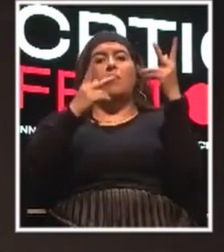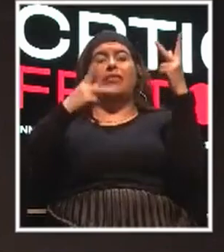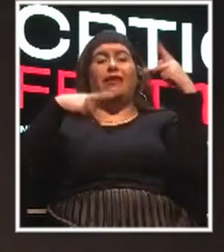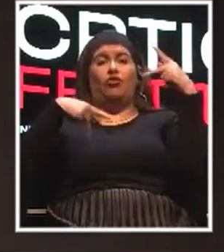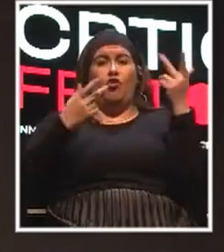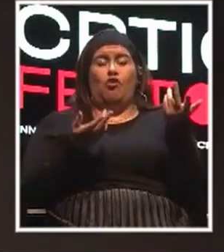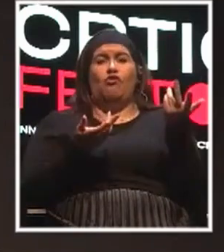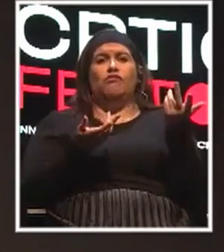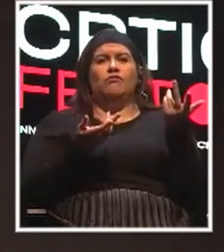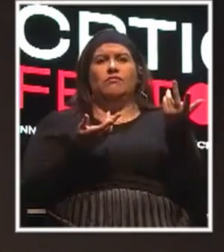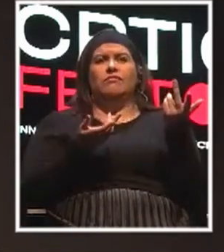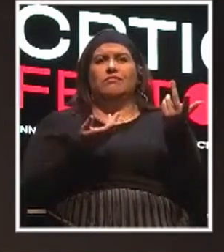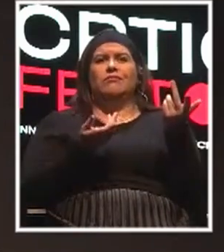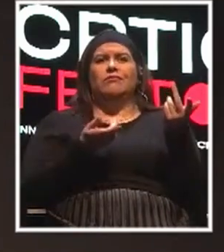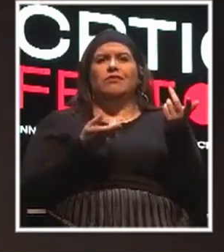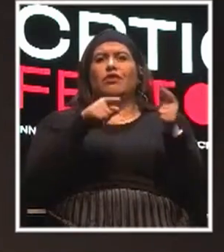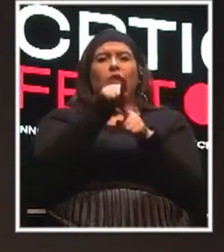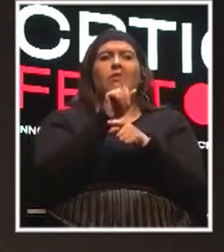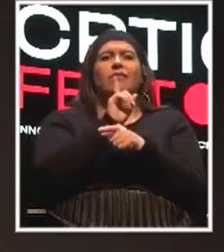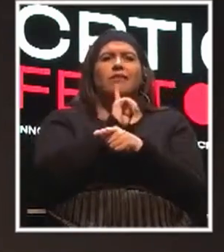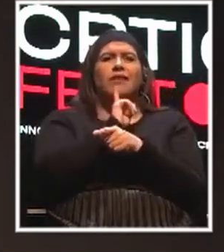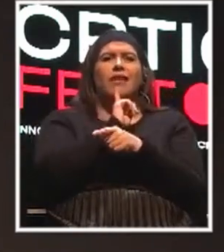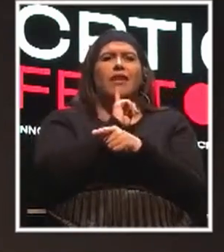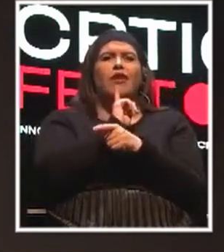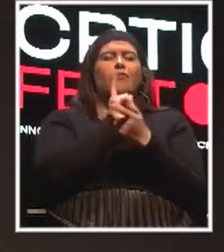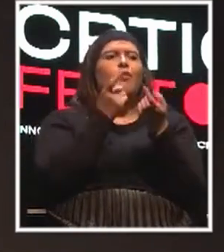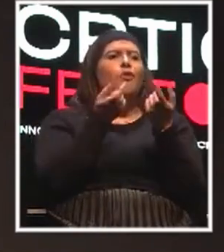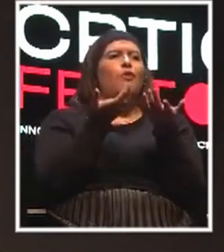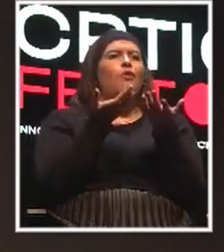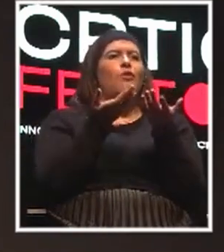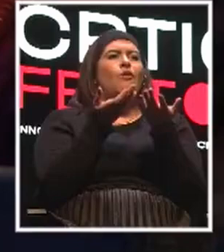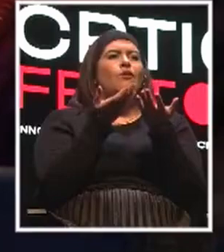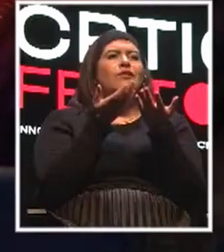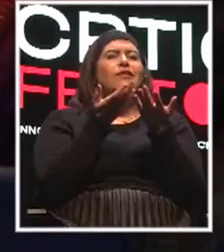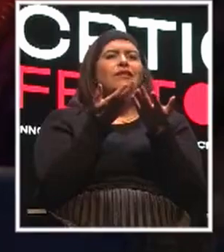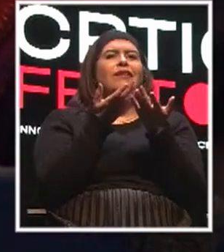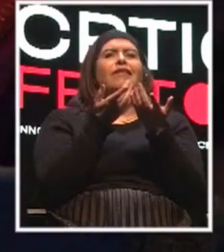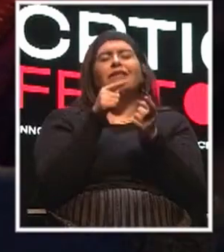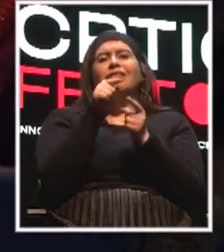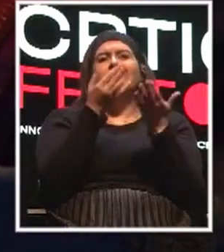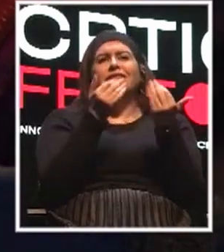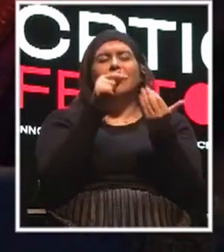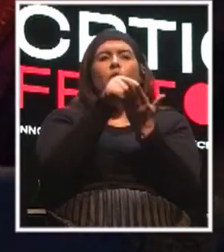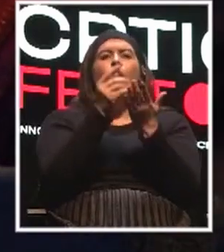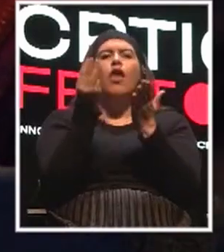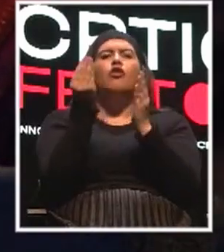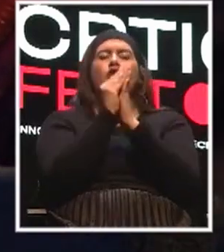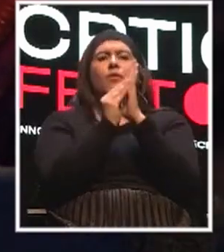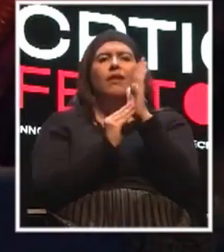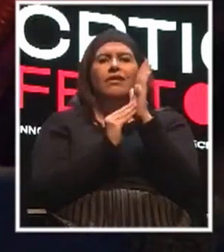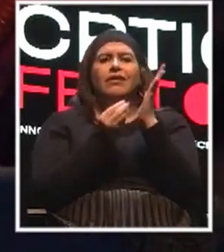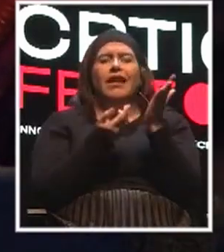has like a media diet, basically. Like, what's the components of your diet? And that has changed, and